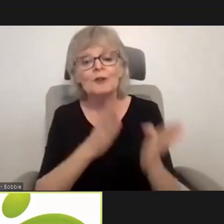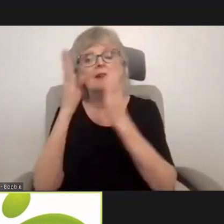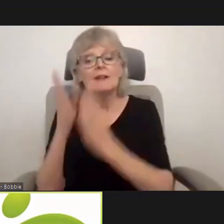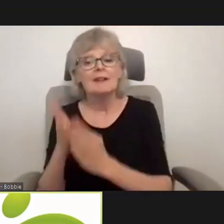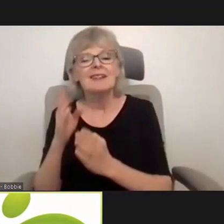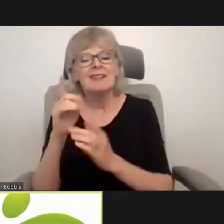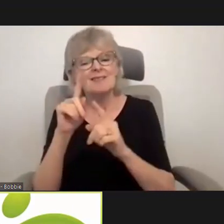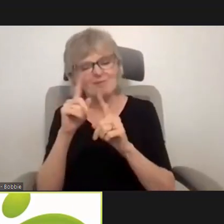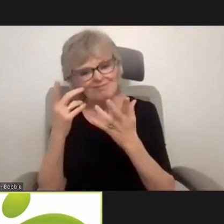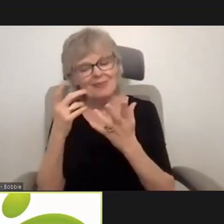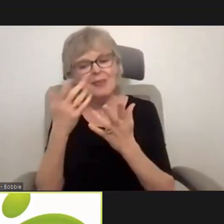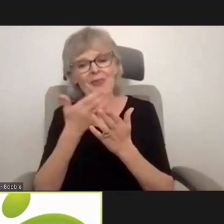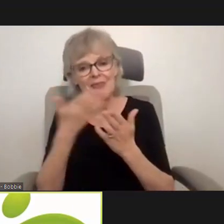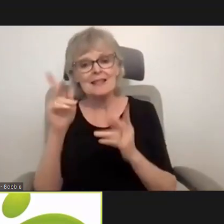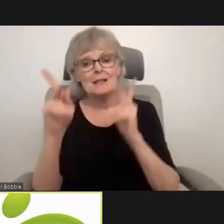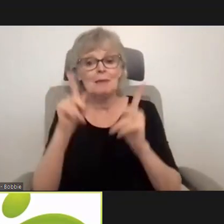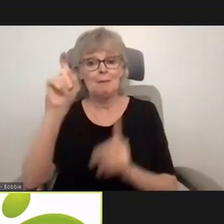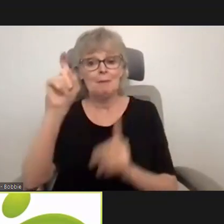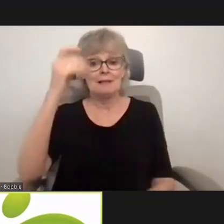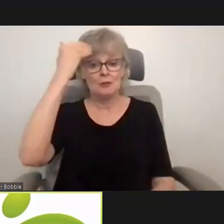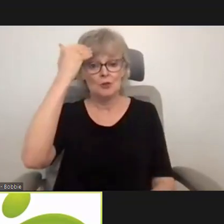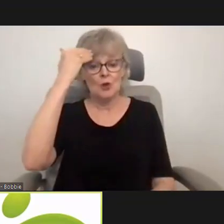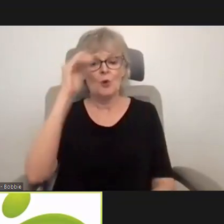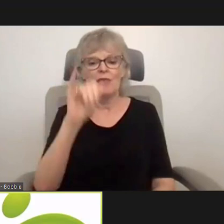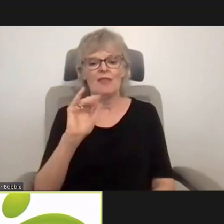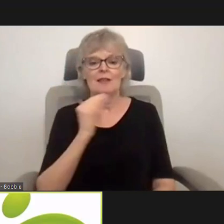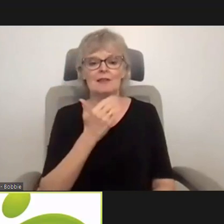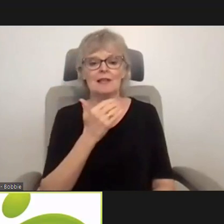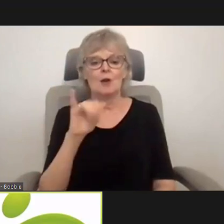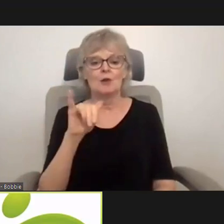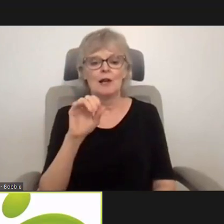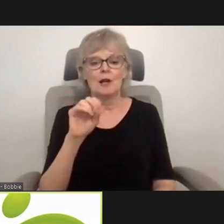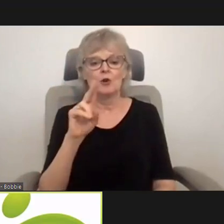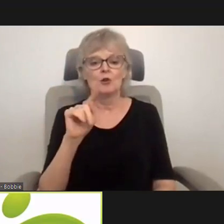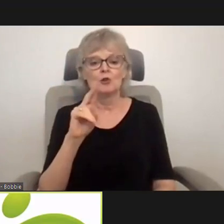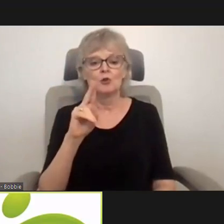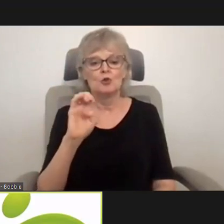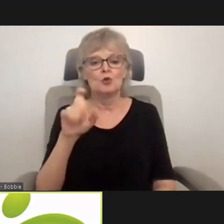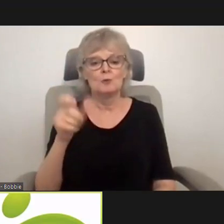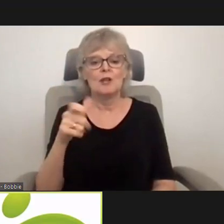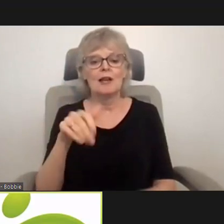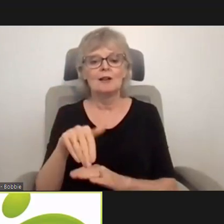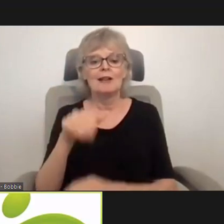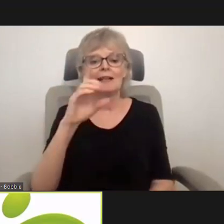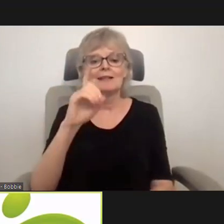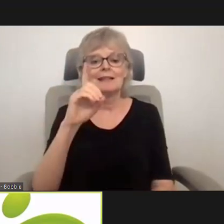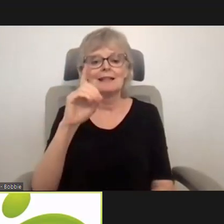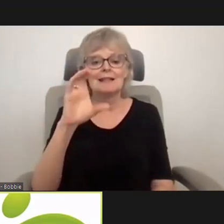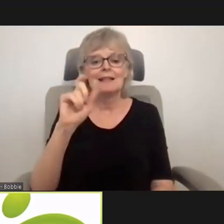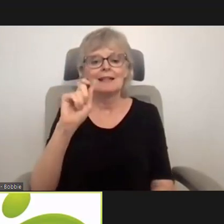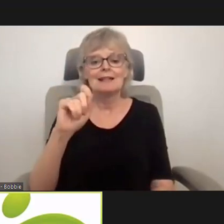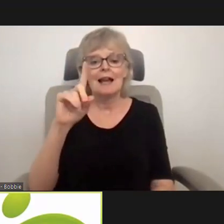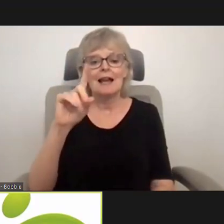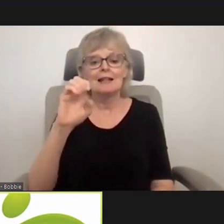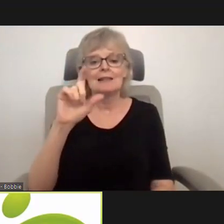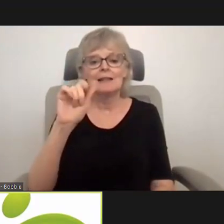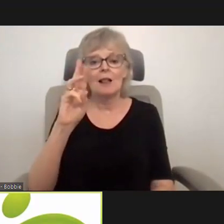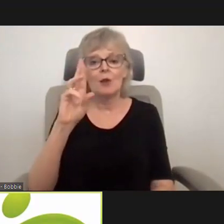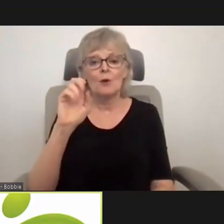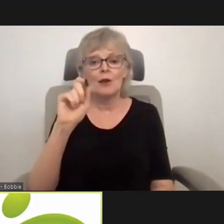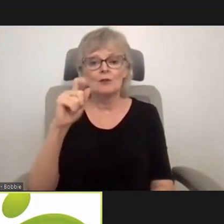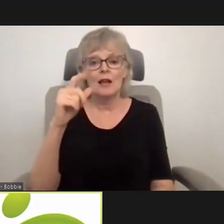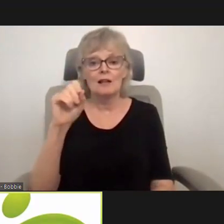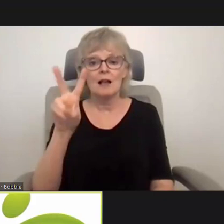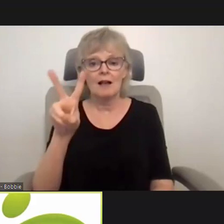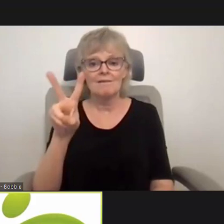You can find those on our YouTube channel at DDC .delaware.gov is our website, but it'll also